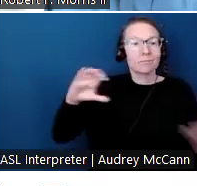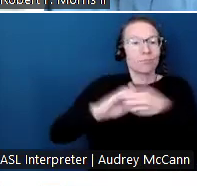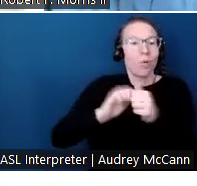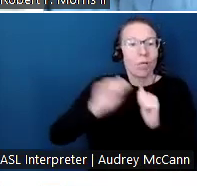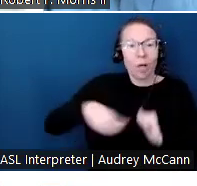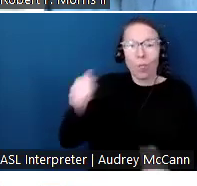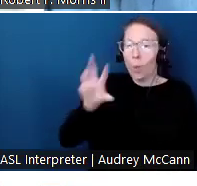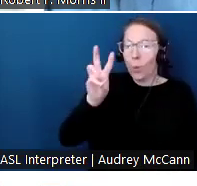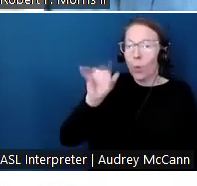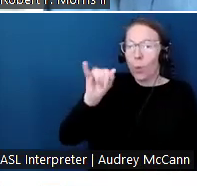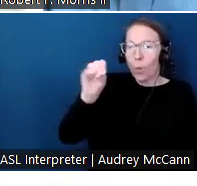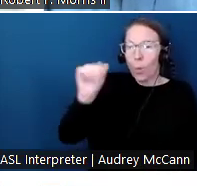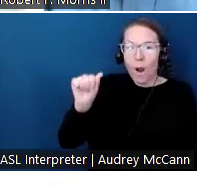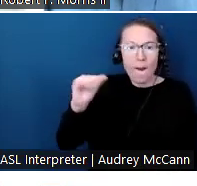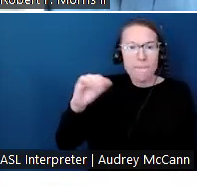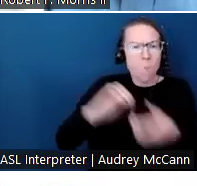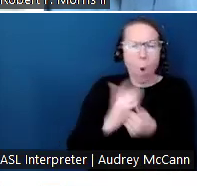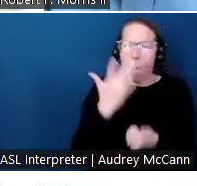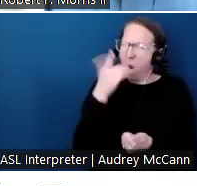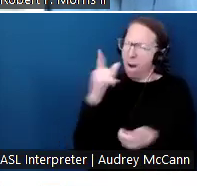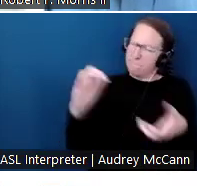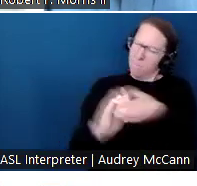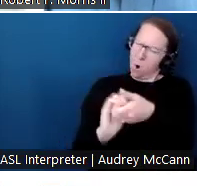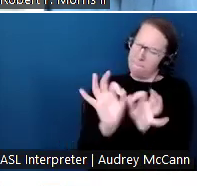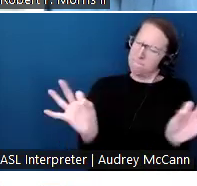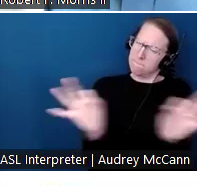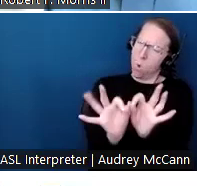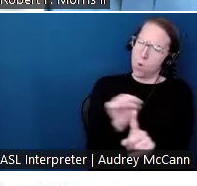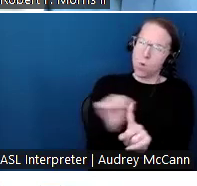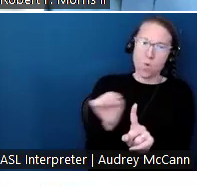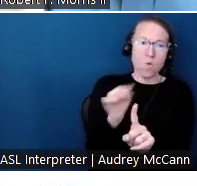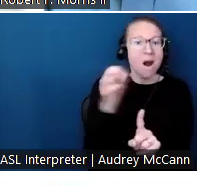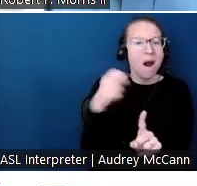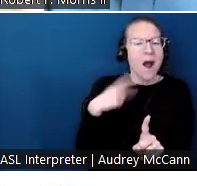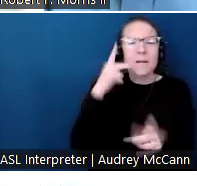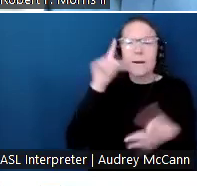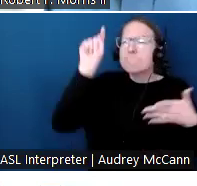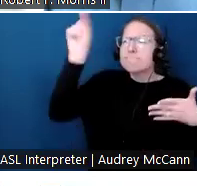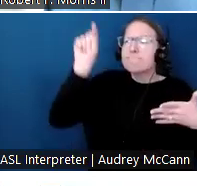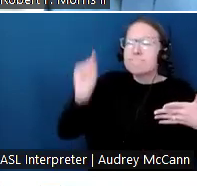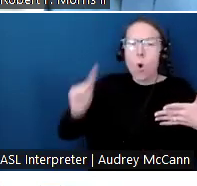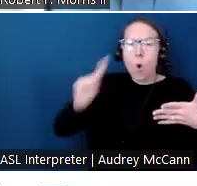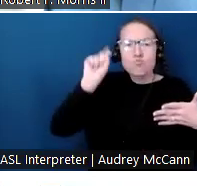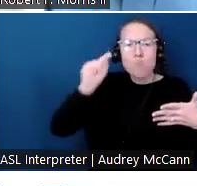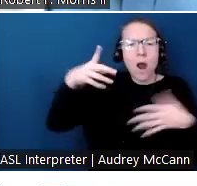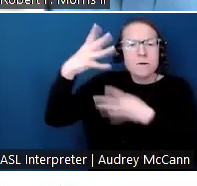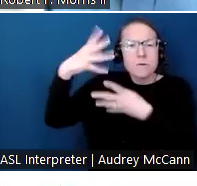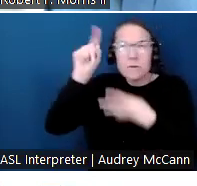and why are those partnerships important? And in particular, I've seen a couple of questions in the chat about the interaction